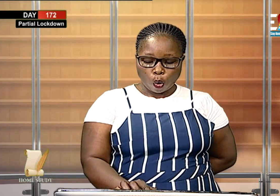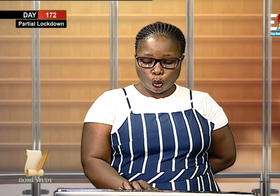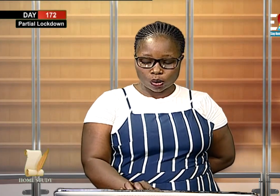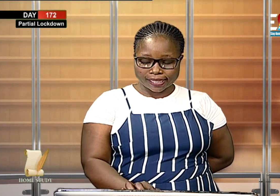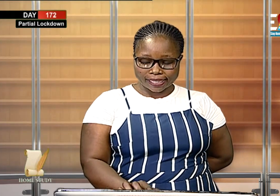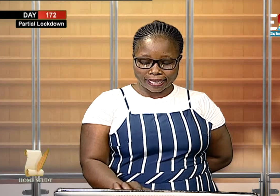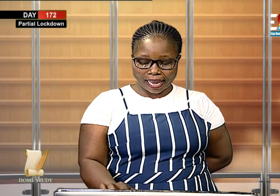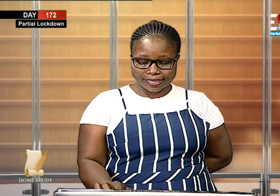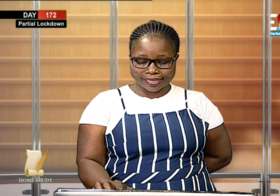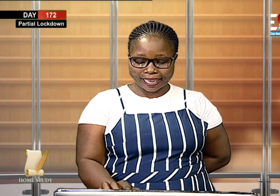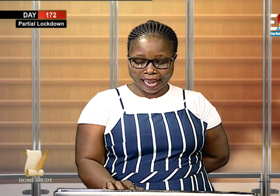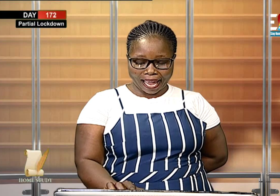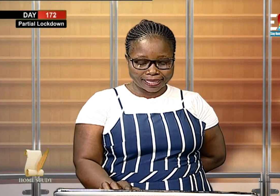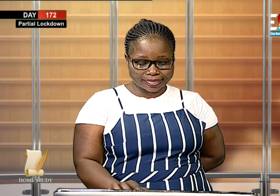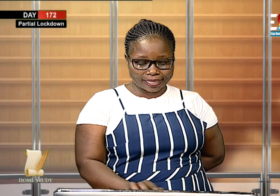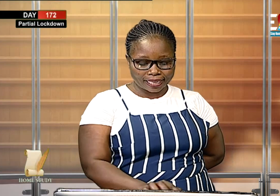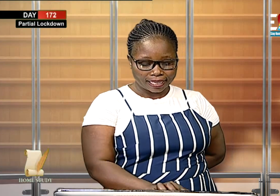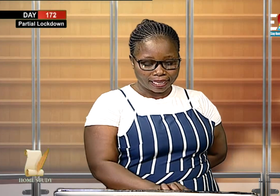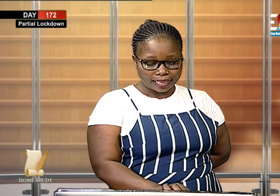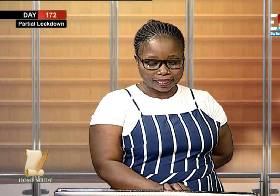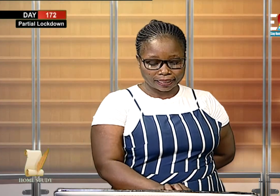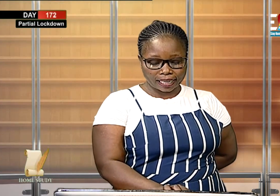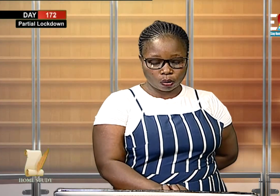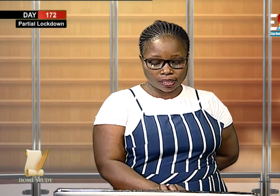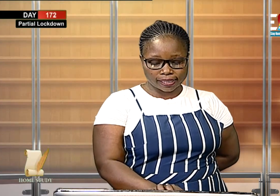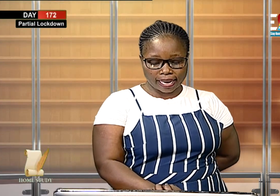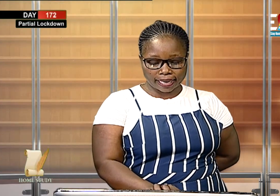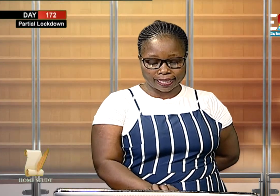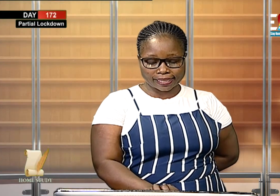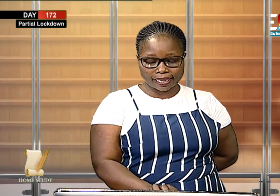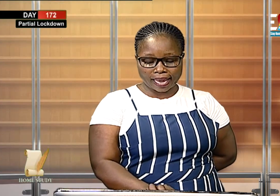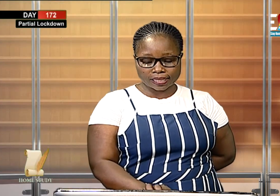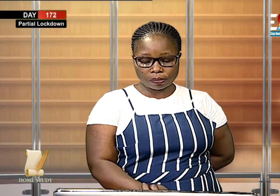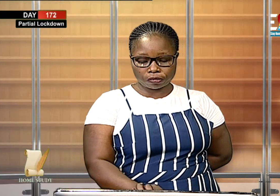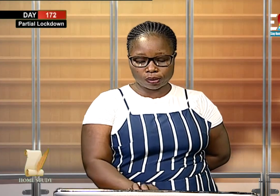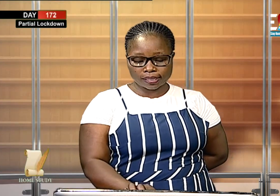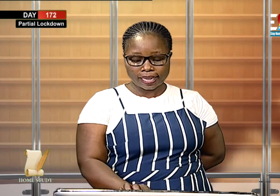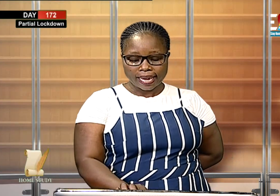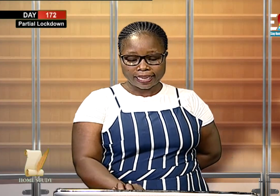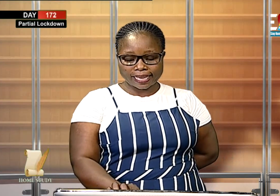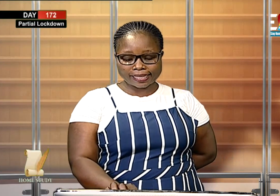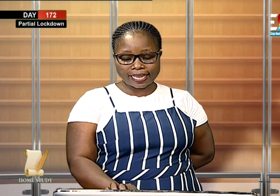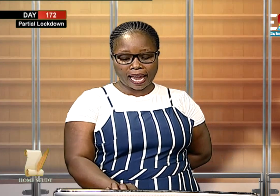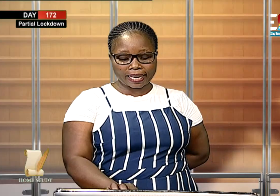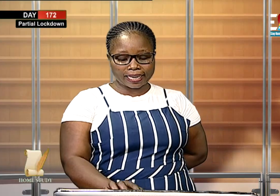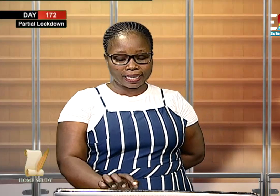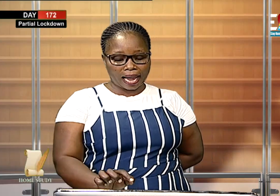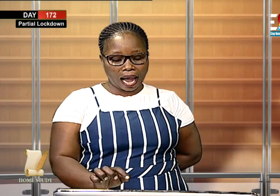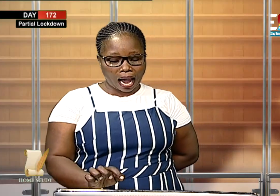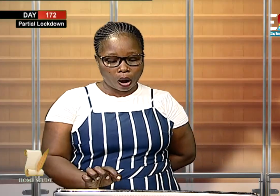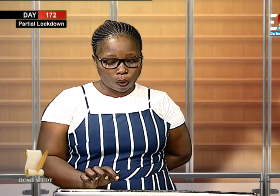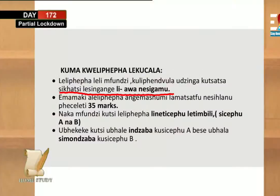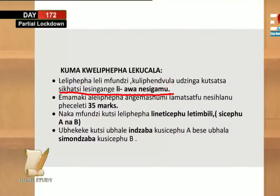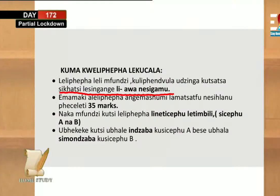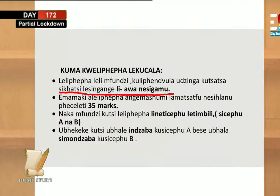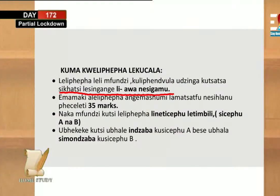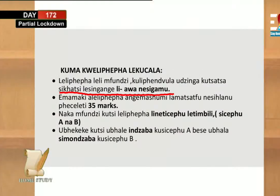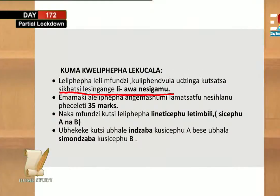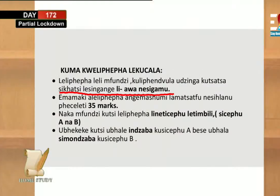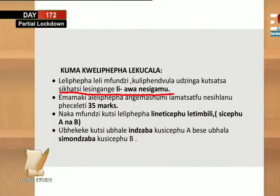kuliphendvula udzinga sikhathi ngicela ukuthi sinake lesikhathi mfundzi lesingange